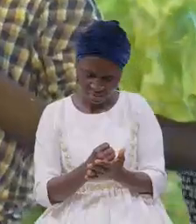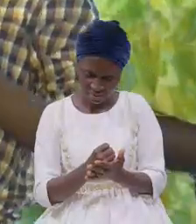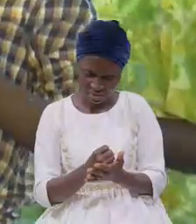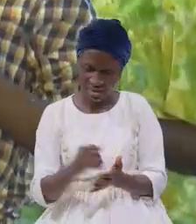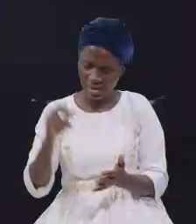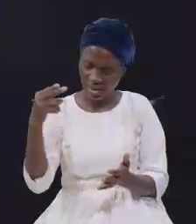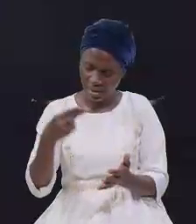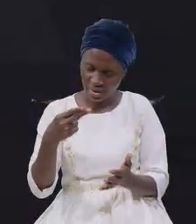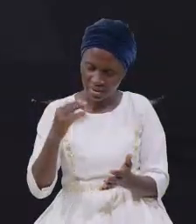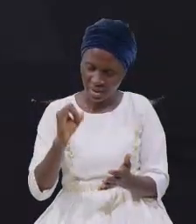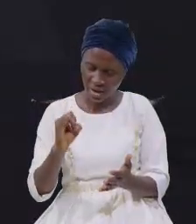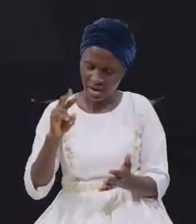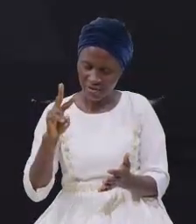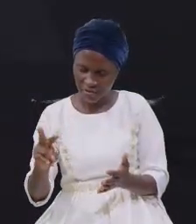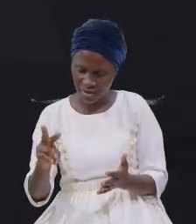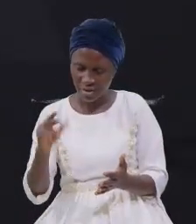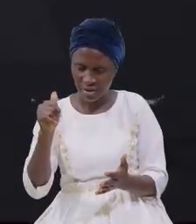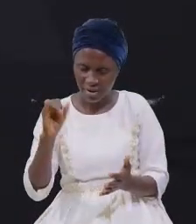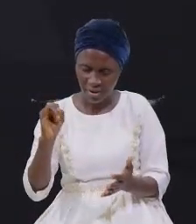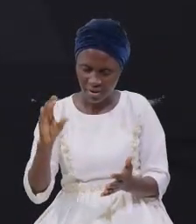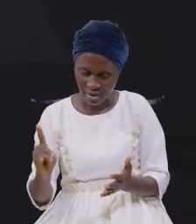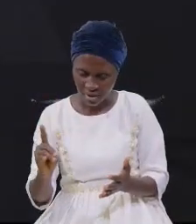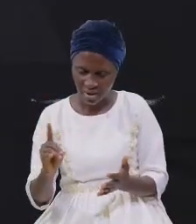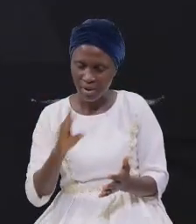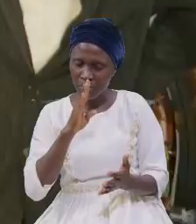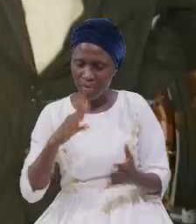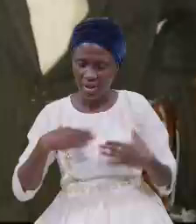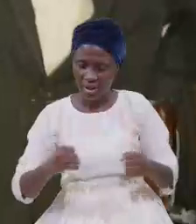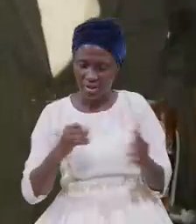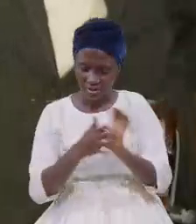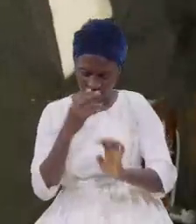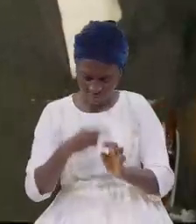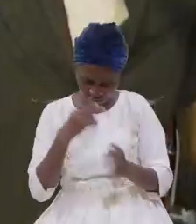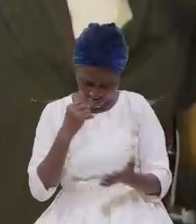HIV AIDS, be healed in Jesus' name.